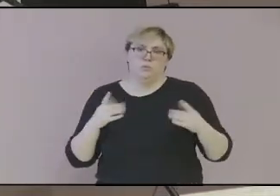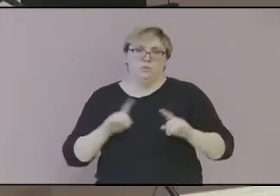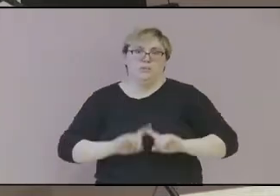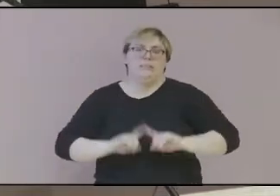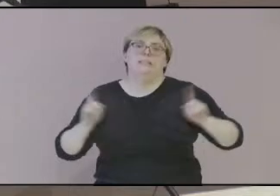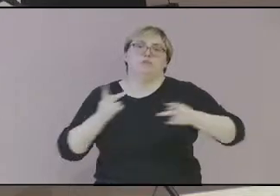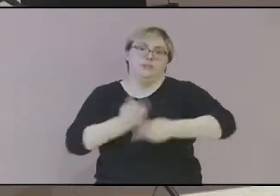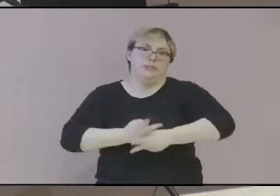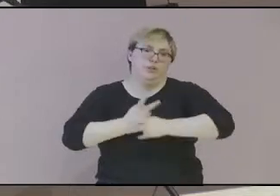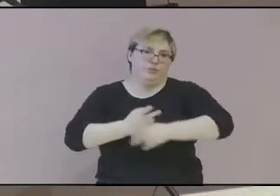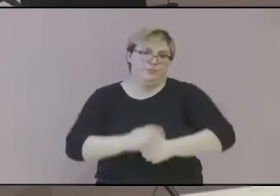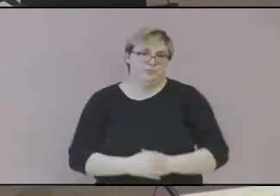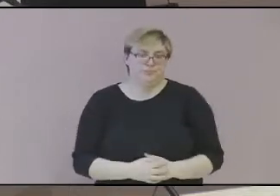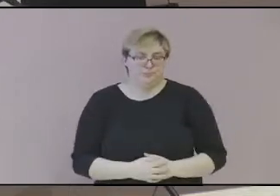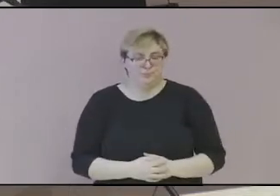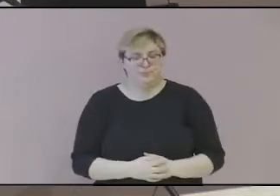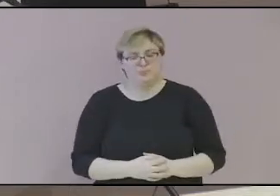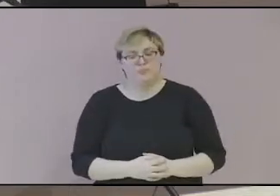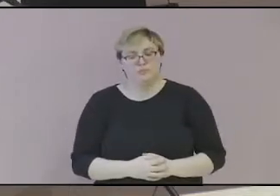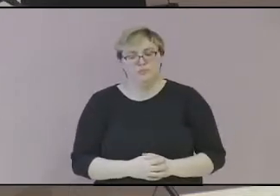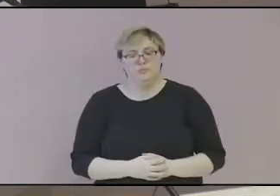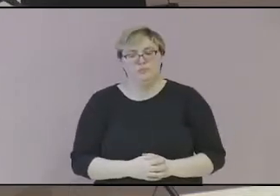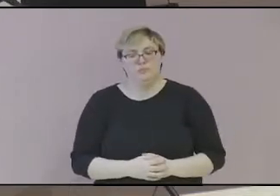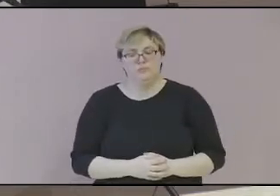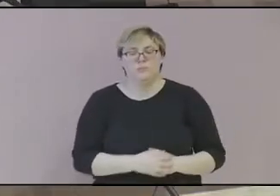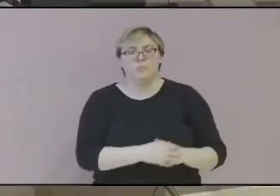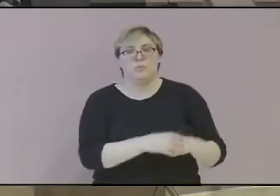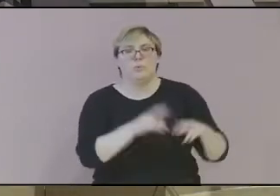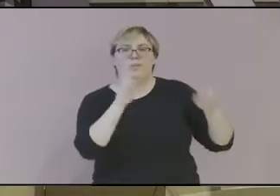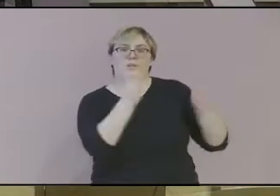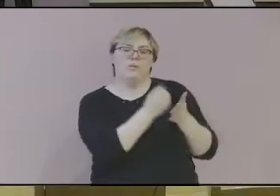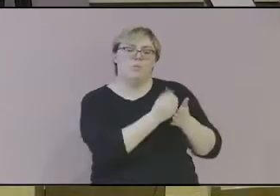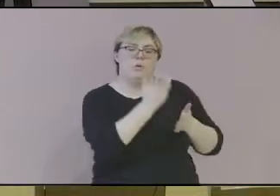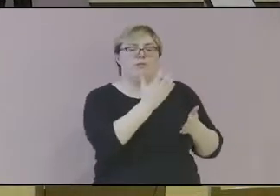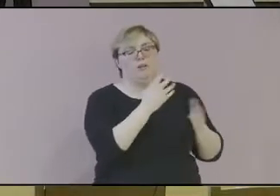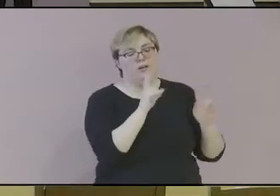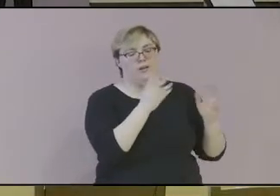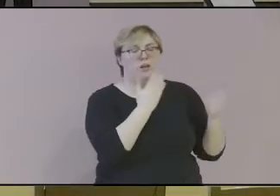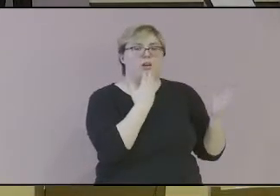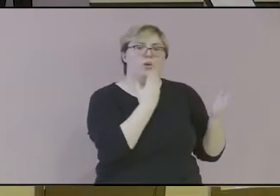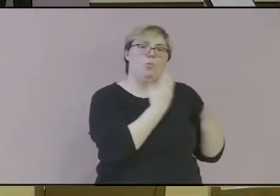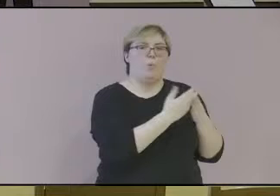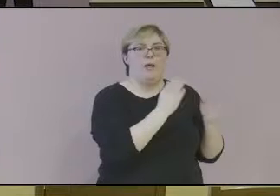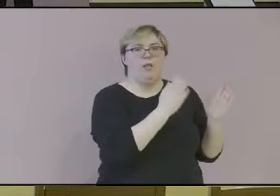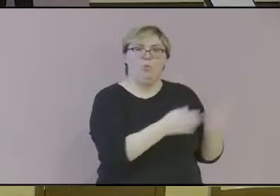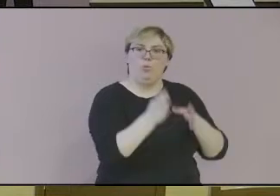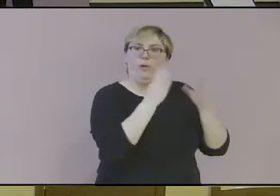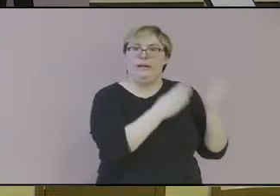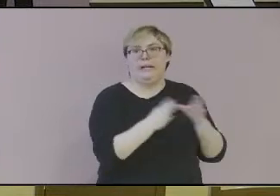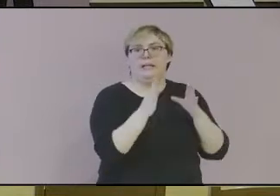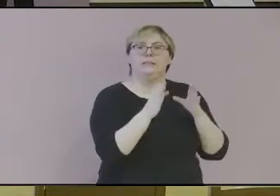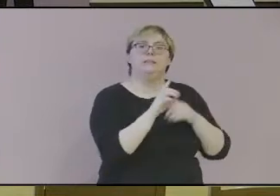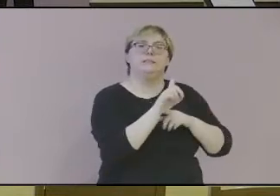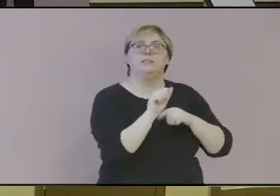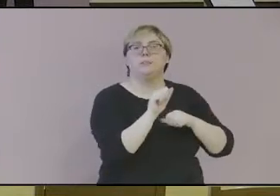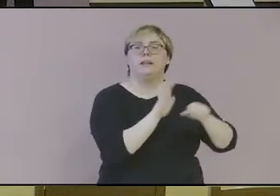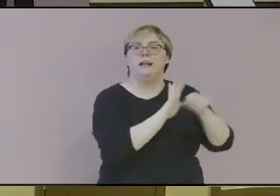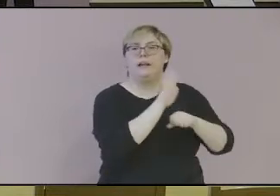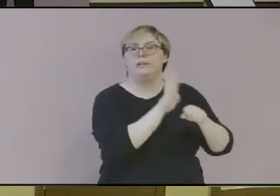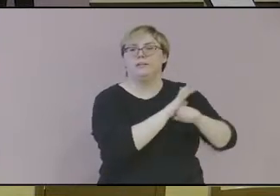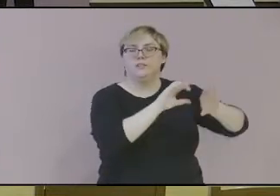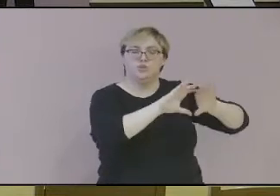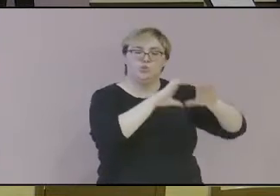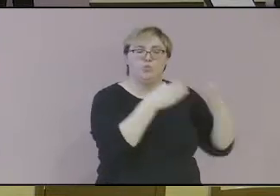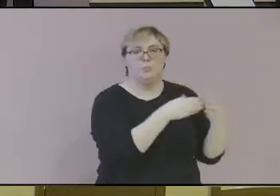With wealthy and, quote, well-organized disability rights and disease advocacy groups being thought by